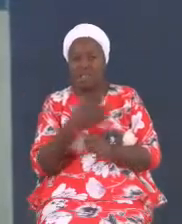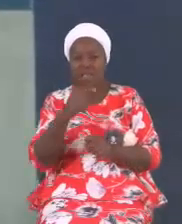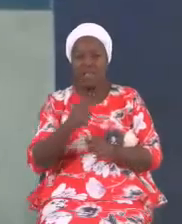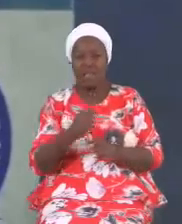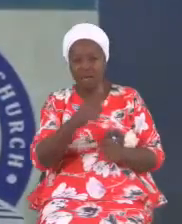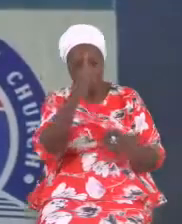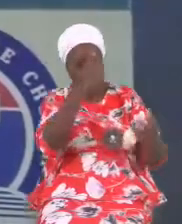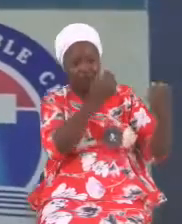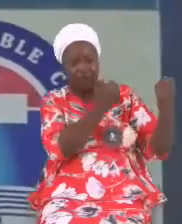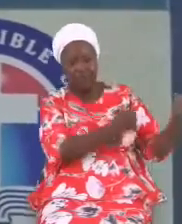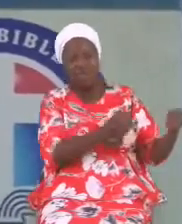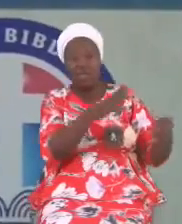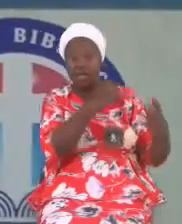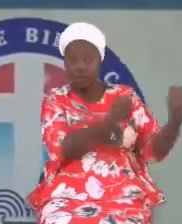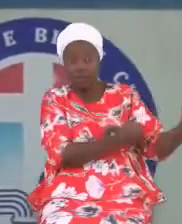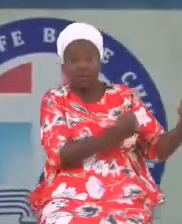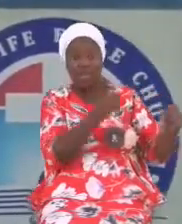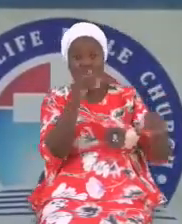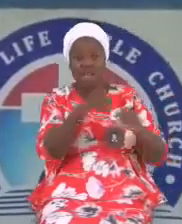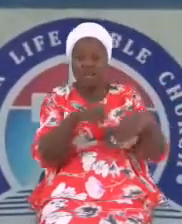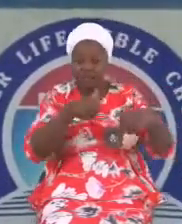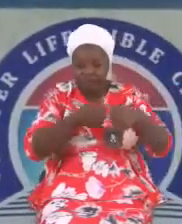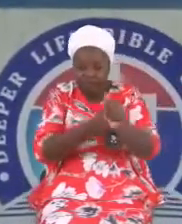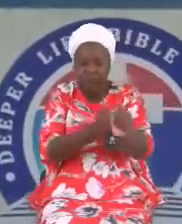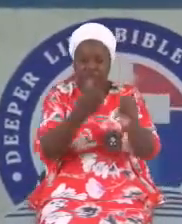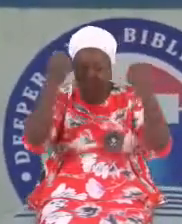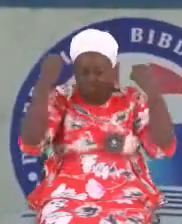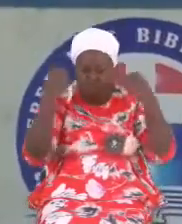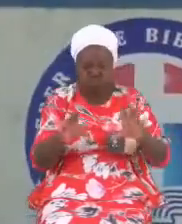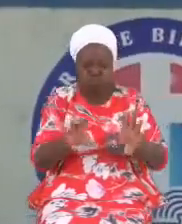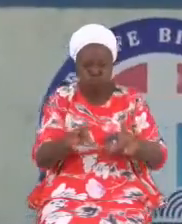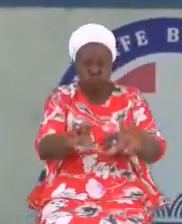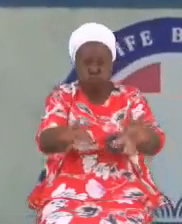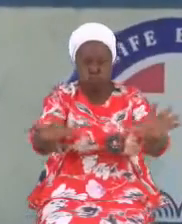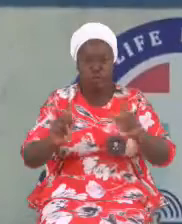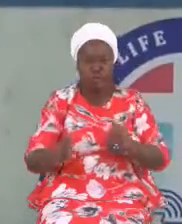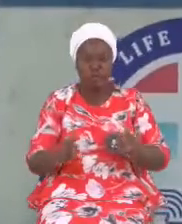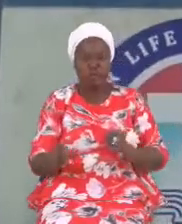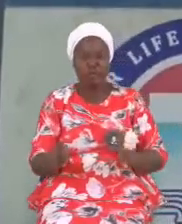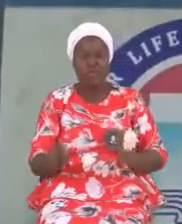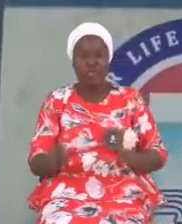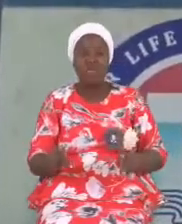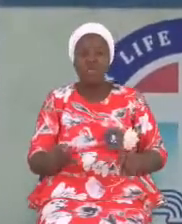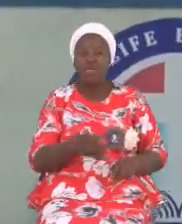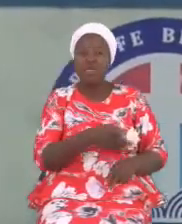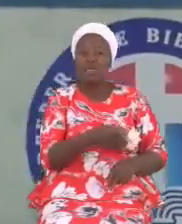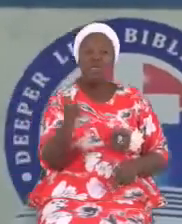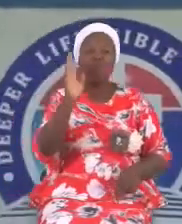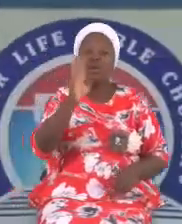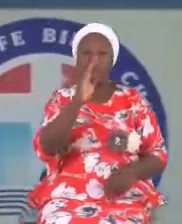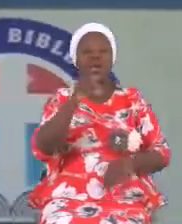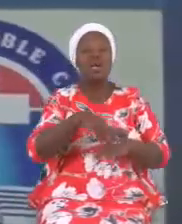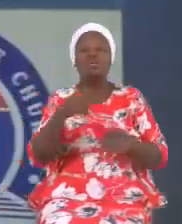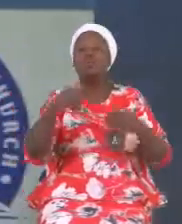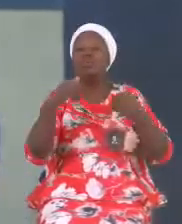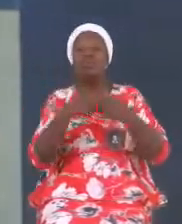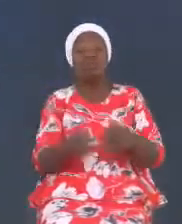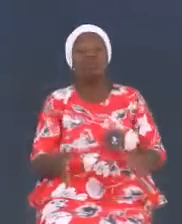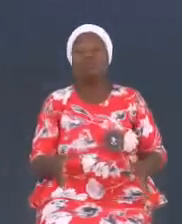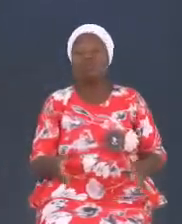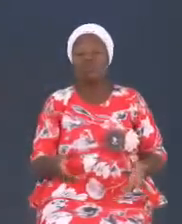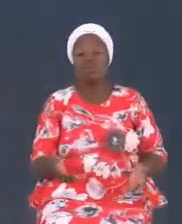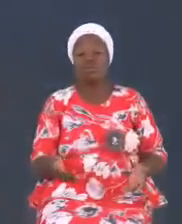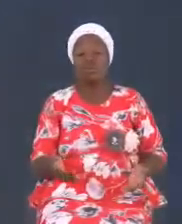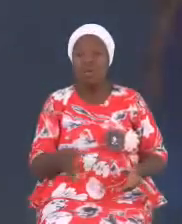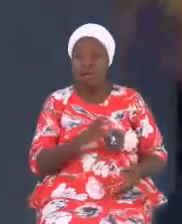in following the multitude will be at a loss. The people who are always looking